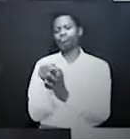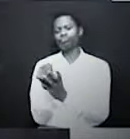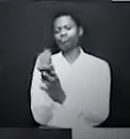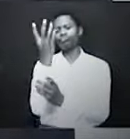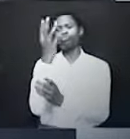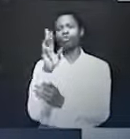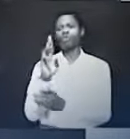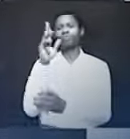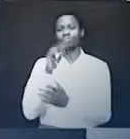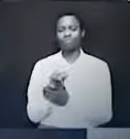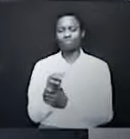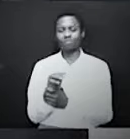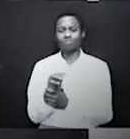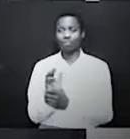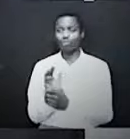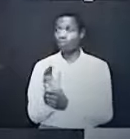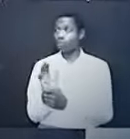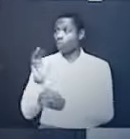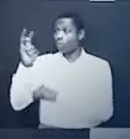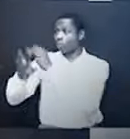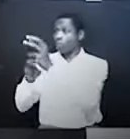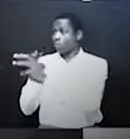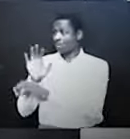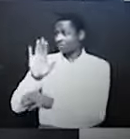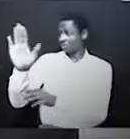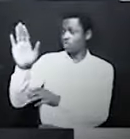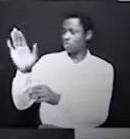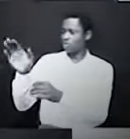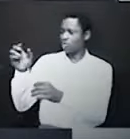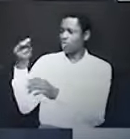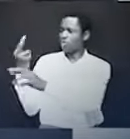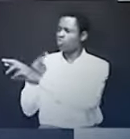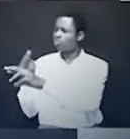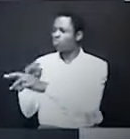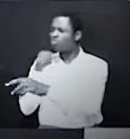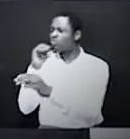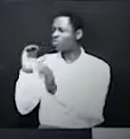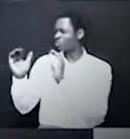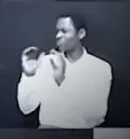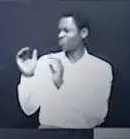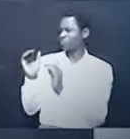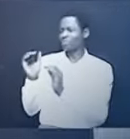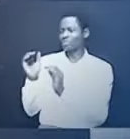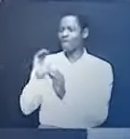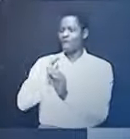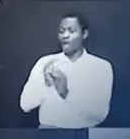Their rock is not like our rock. Even our enemies